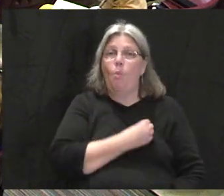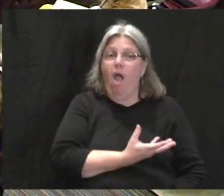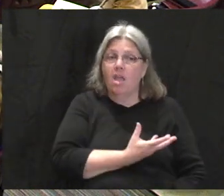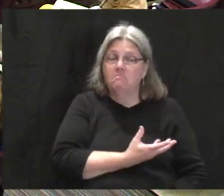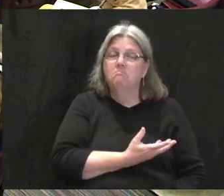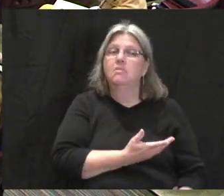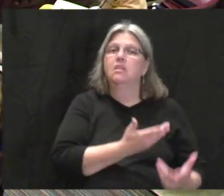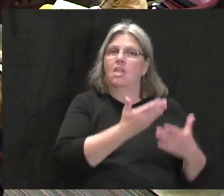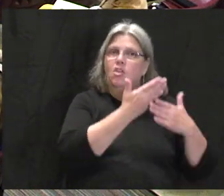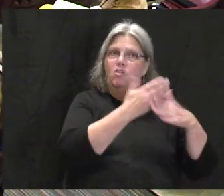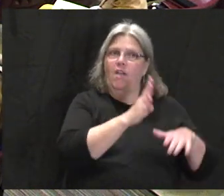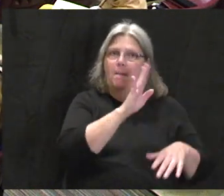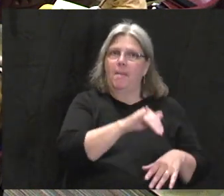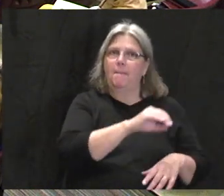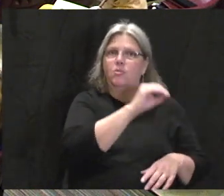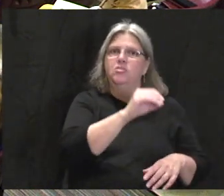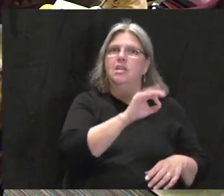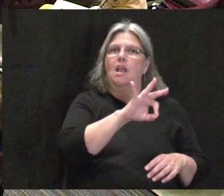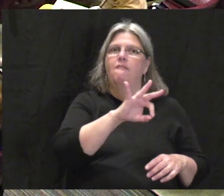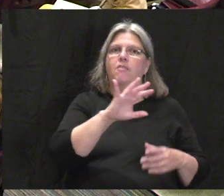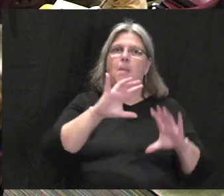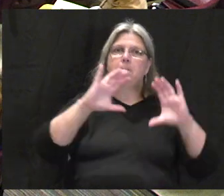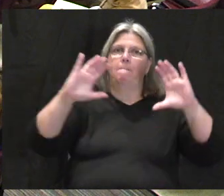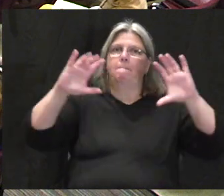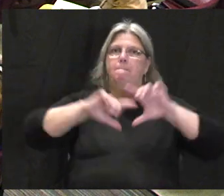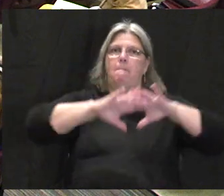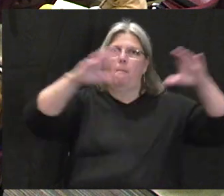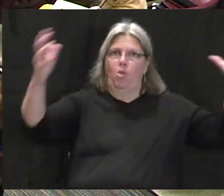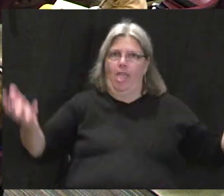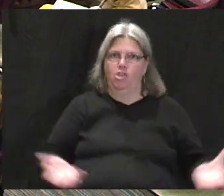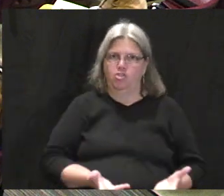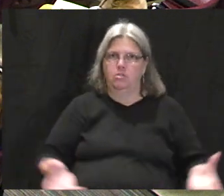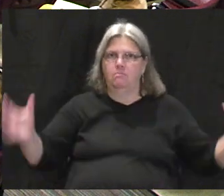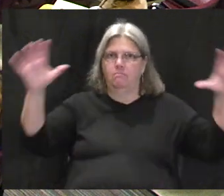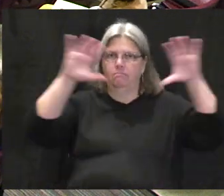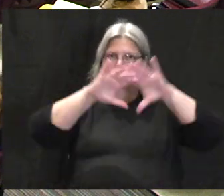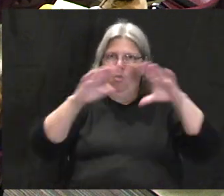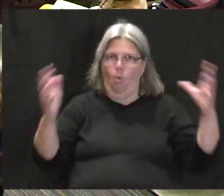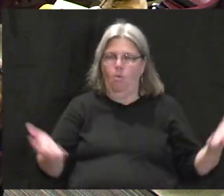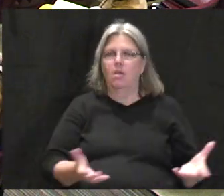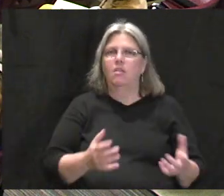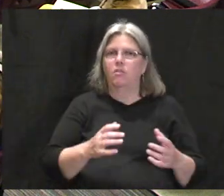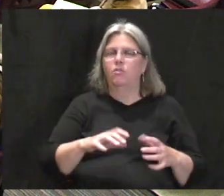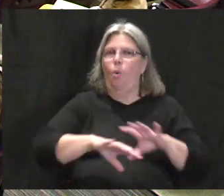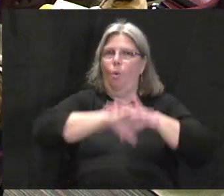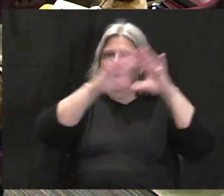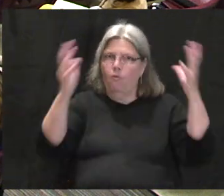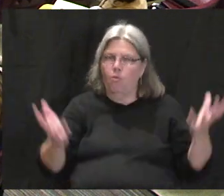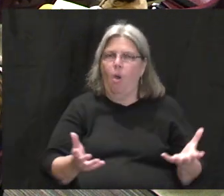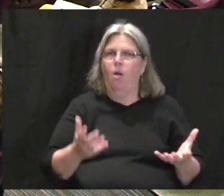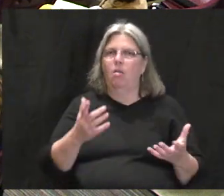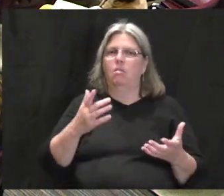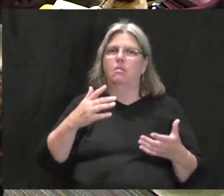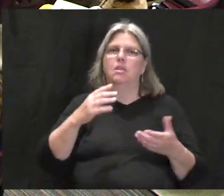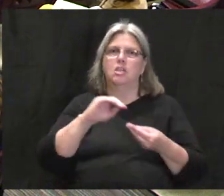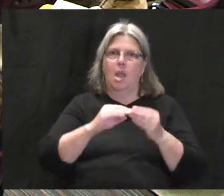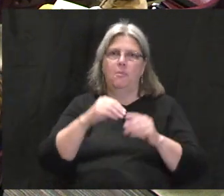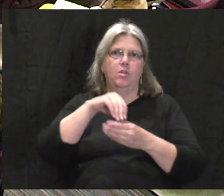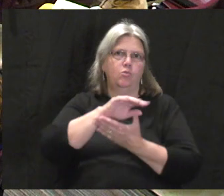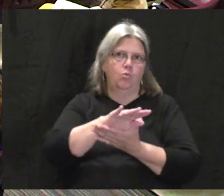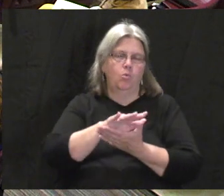the percentage in the population, the overall enrollment of the schools. Right, so if the